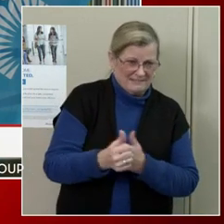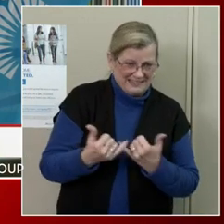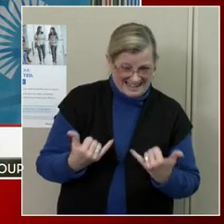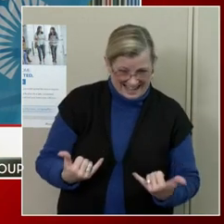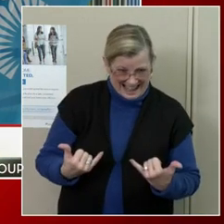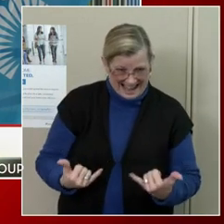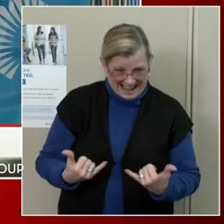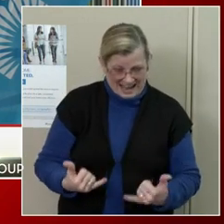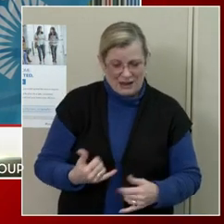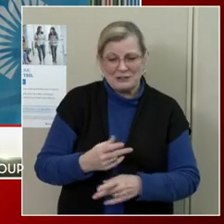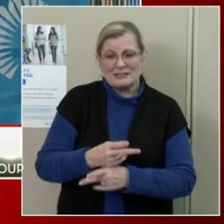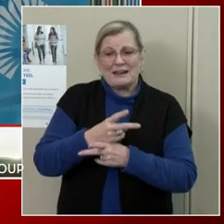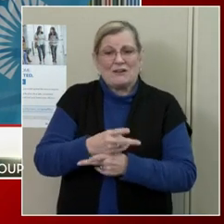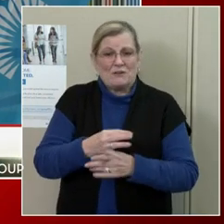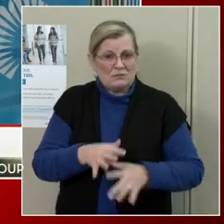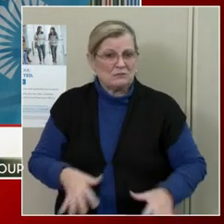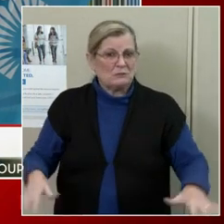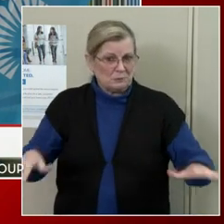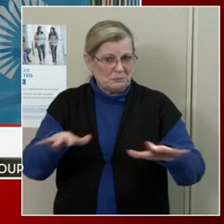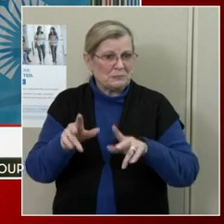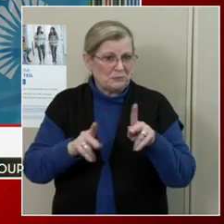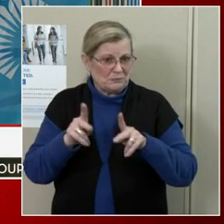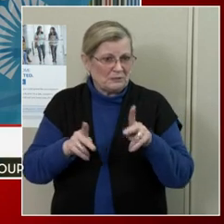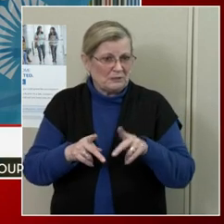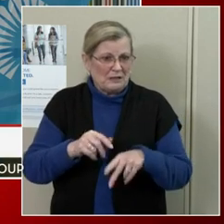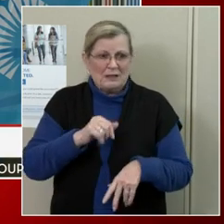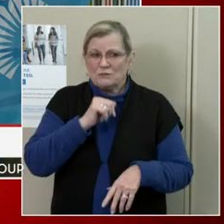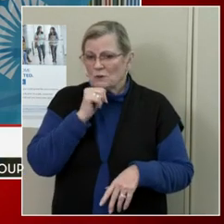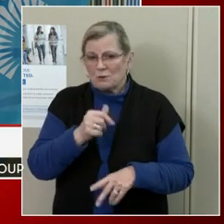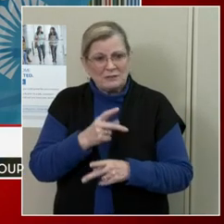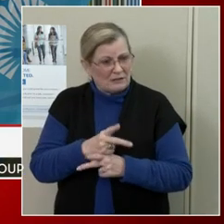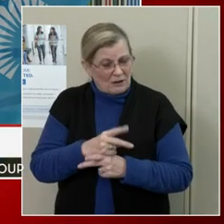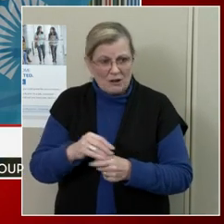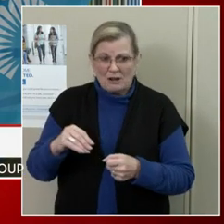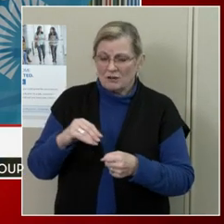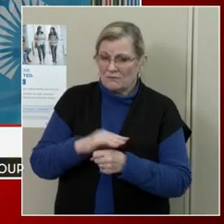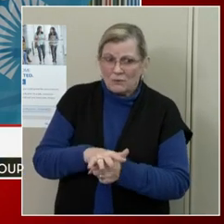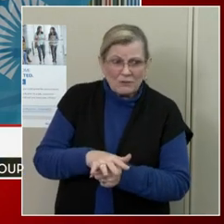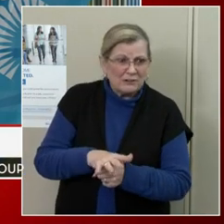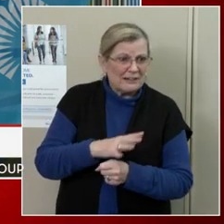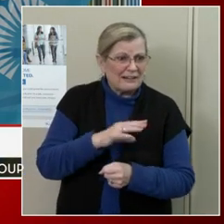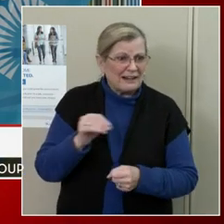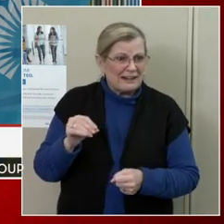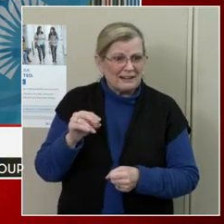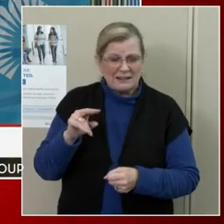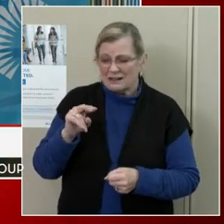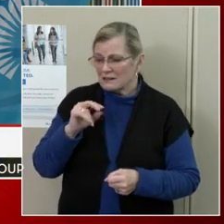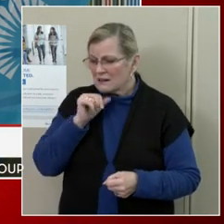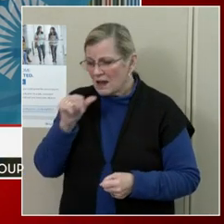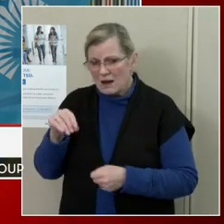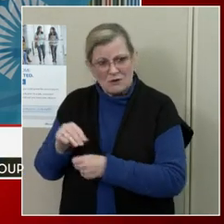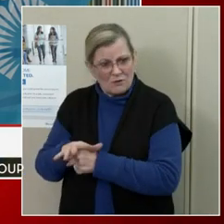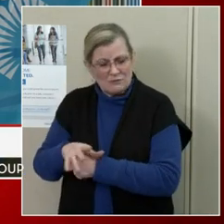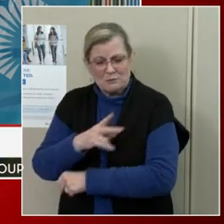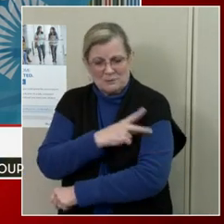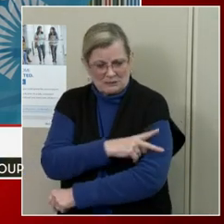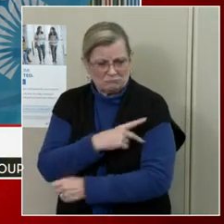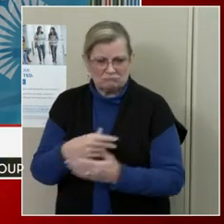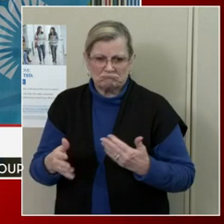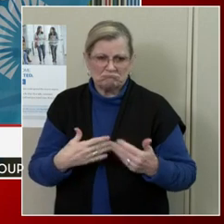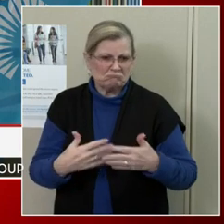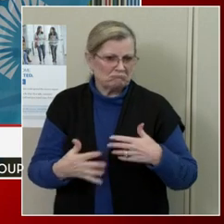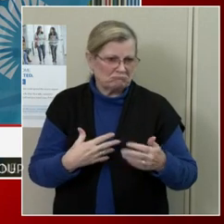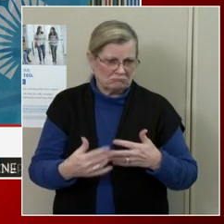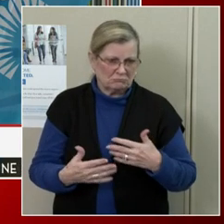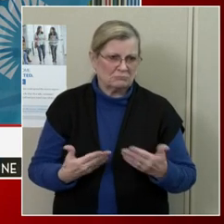Hill who take care of COVID and non-COVID patients every single day. And I'd like to thank in particular all of the clinical